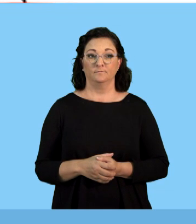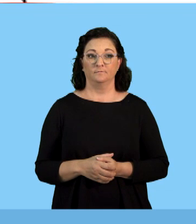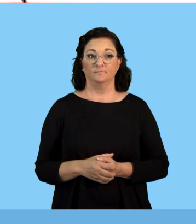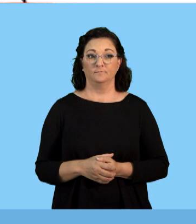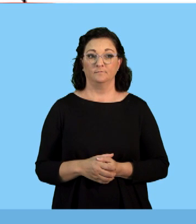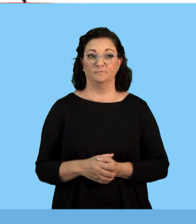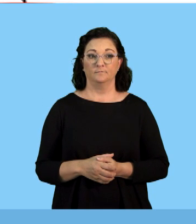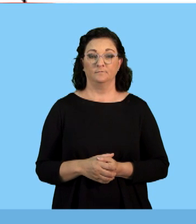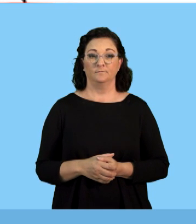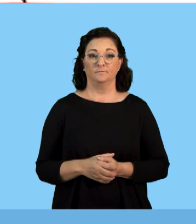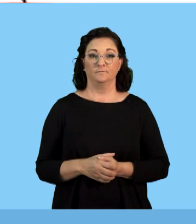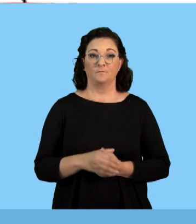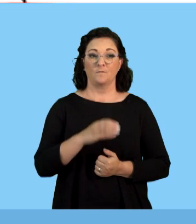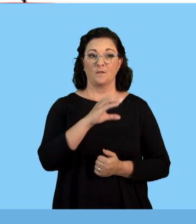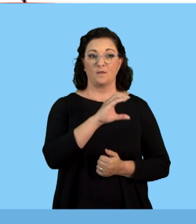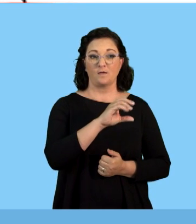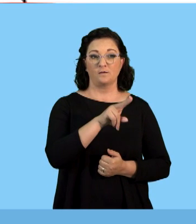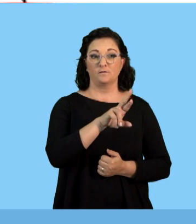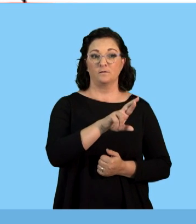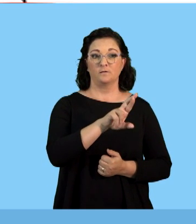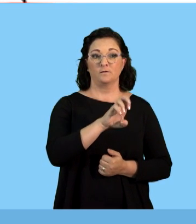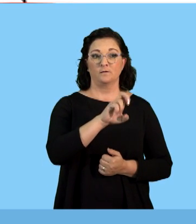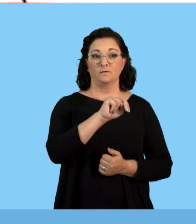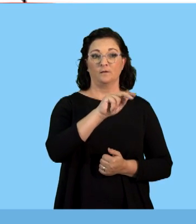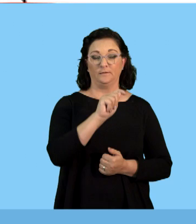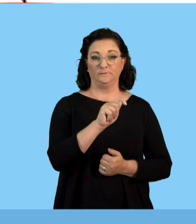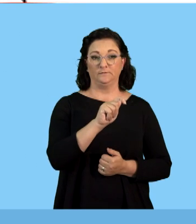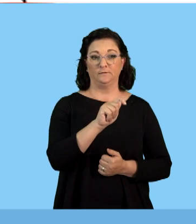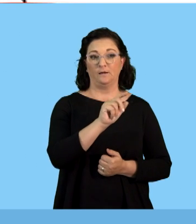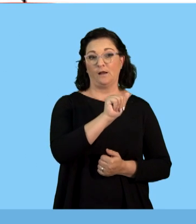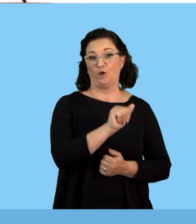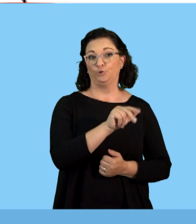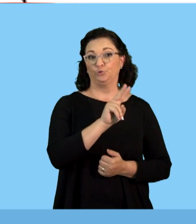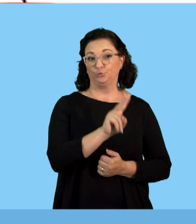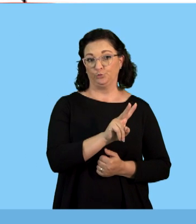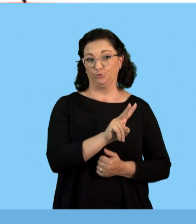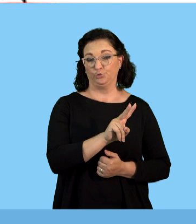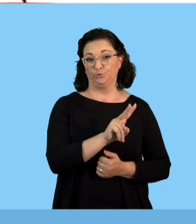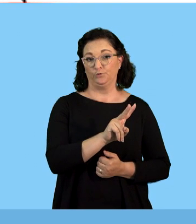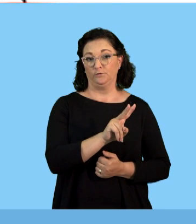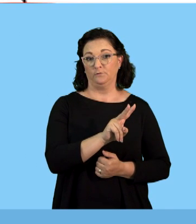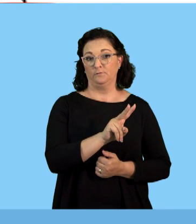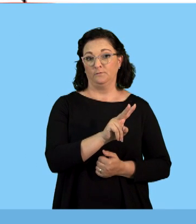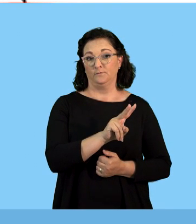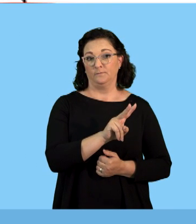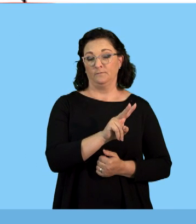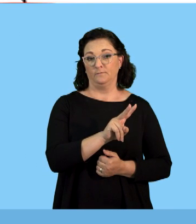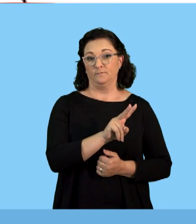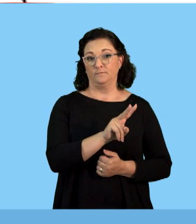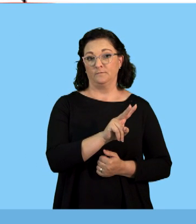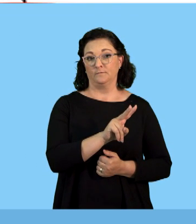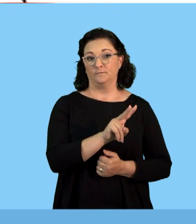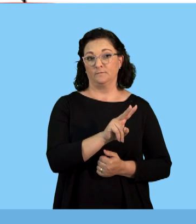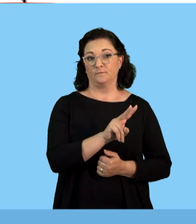say current at A2 is